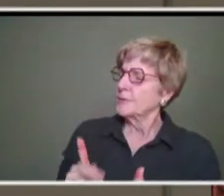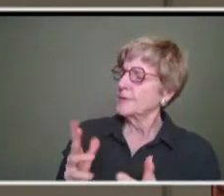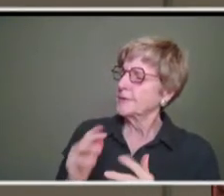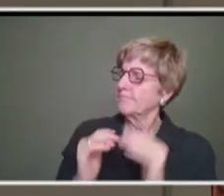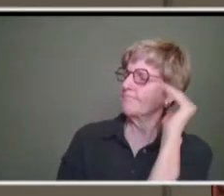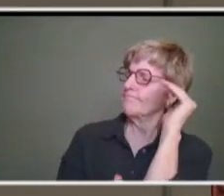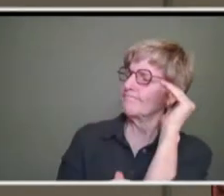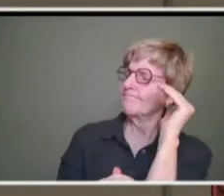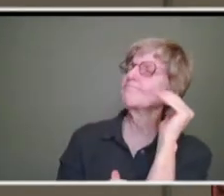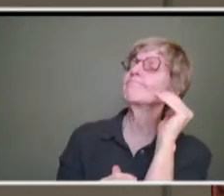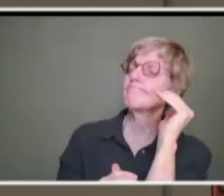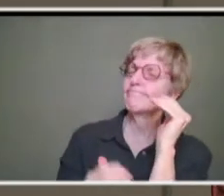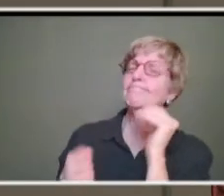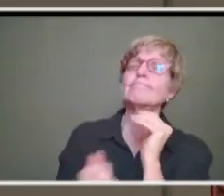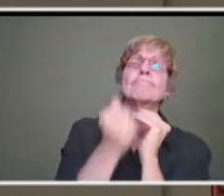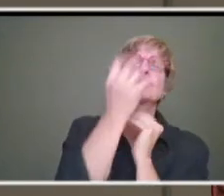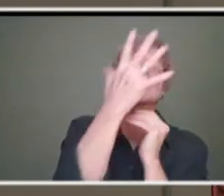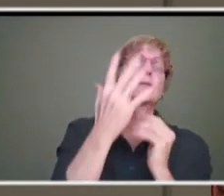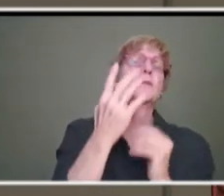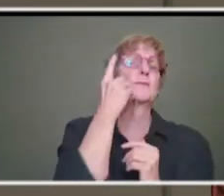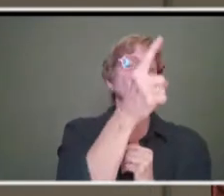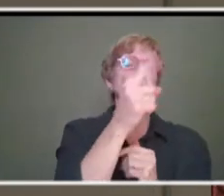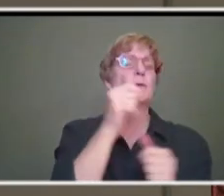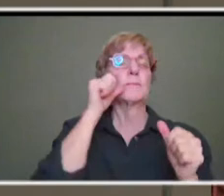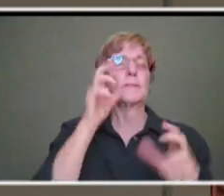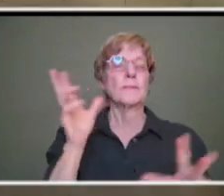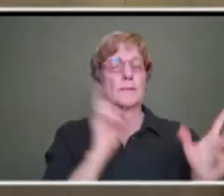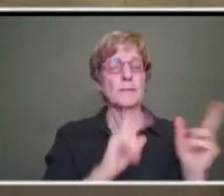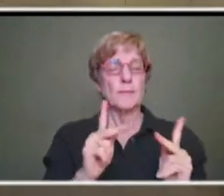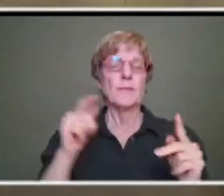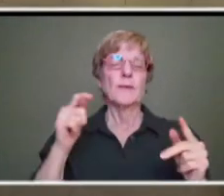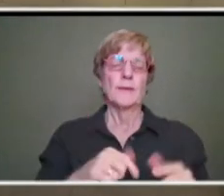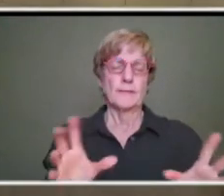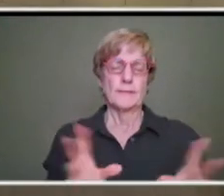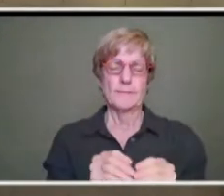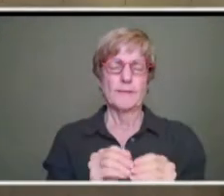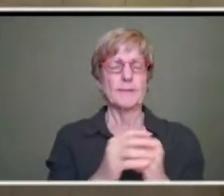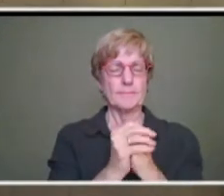lest this meeting and bless your people amen amen